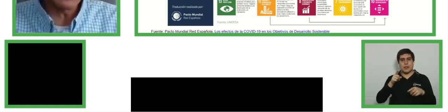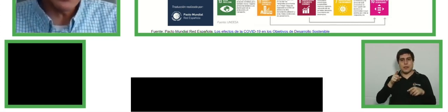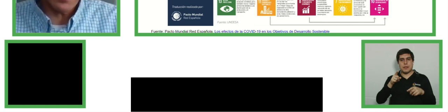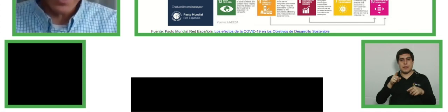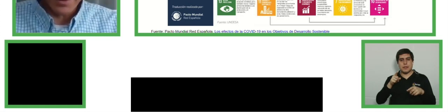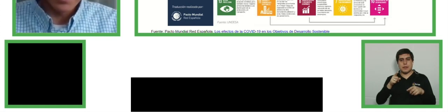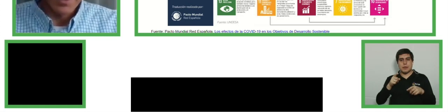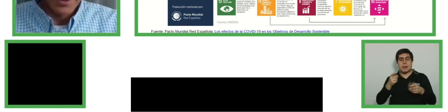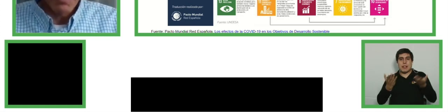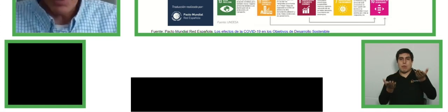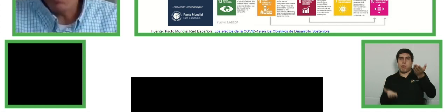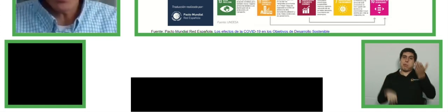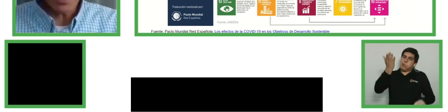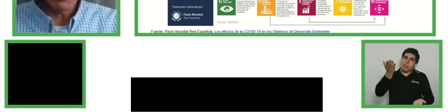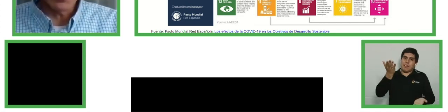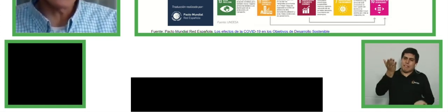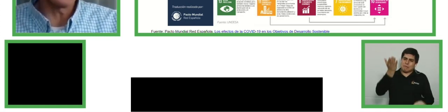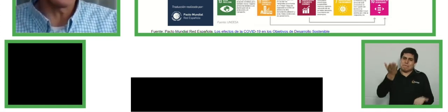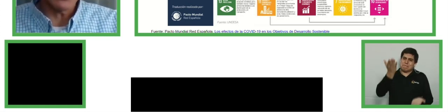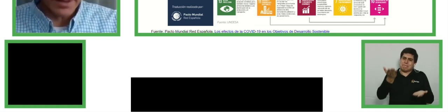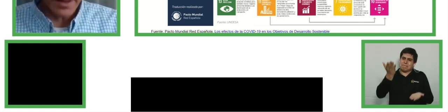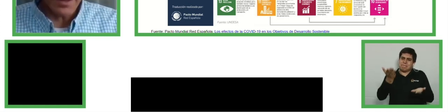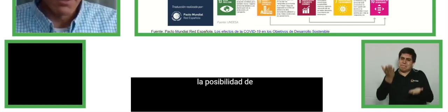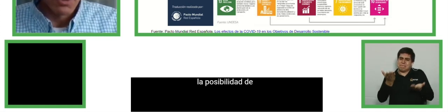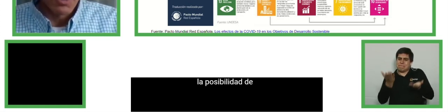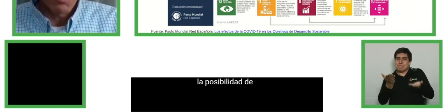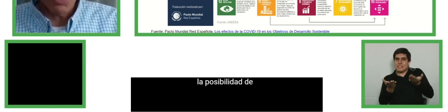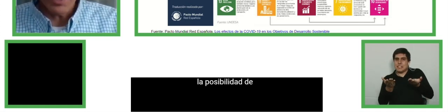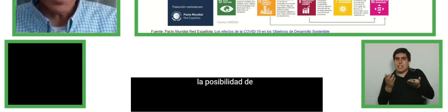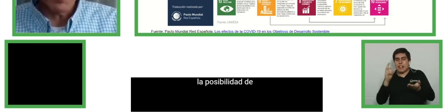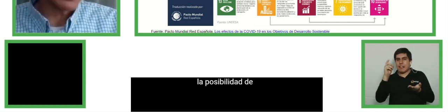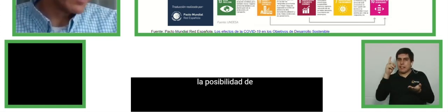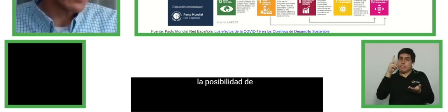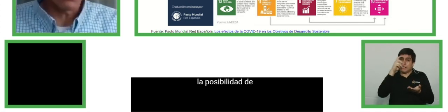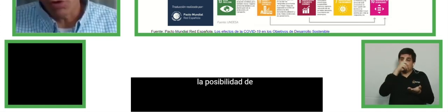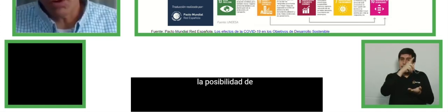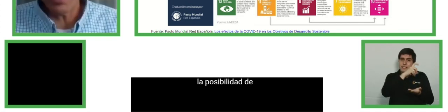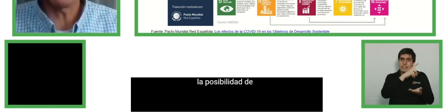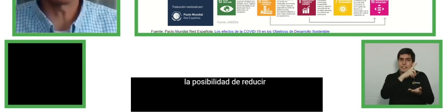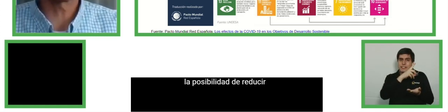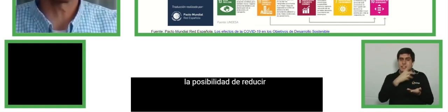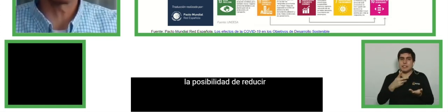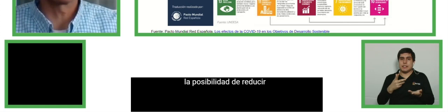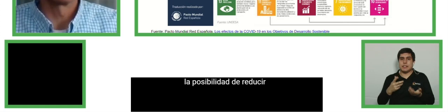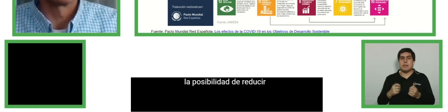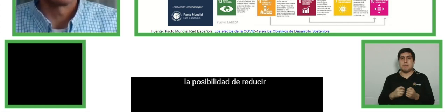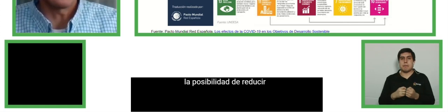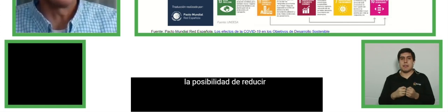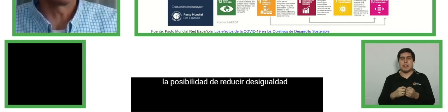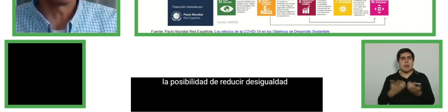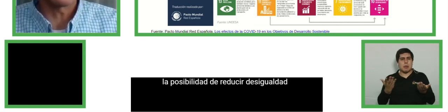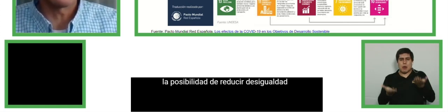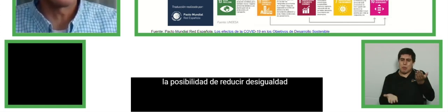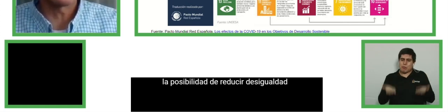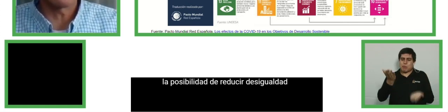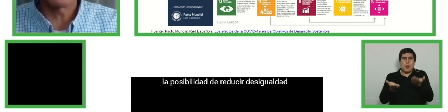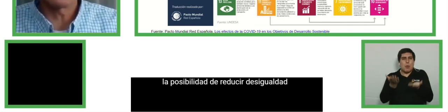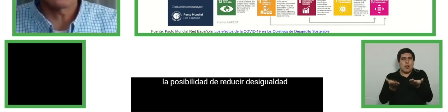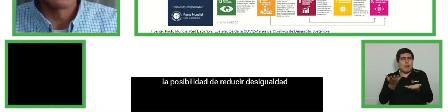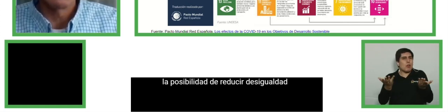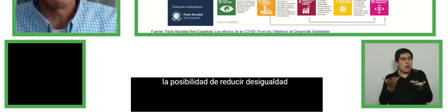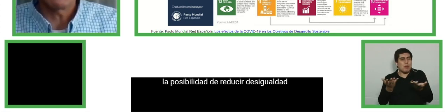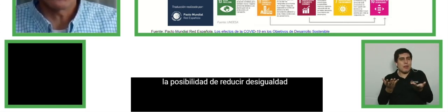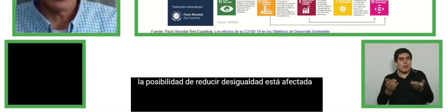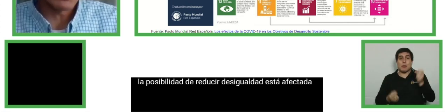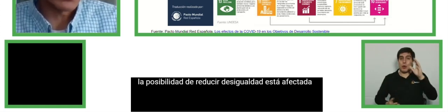is directly affected by the capacity or not to be able to access inclusive education by all